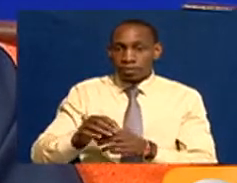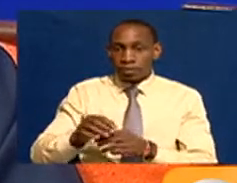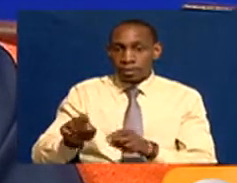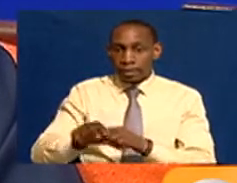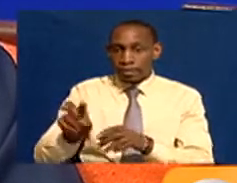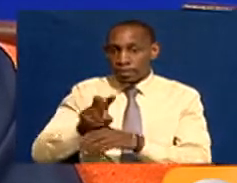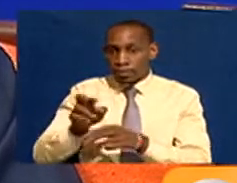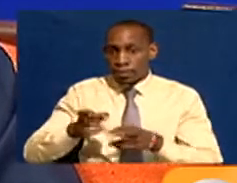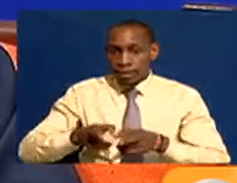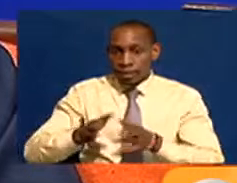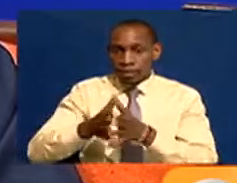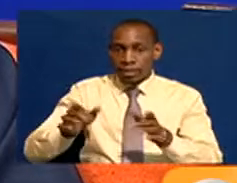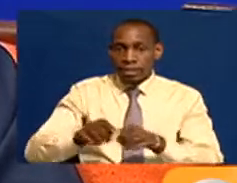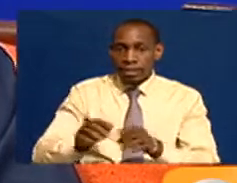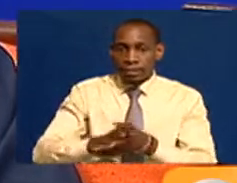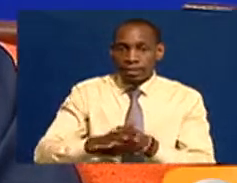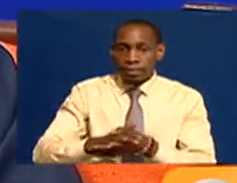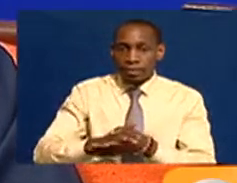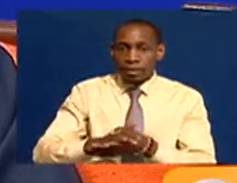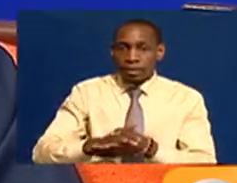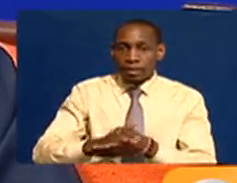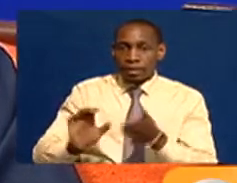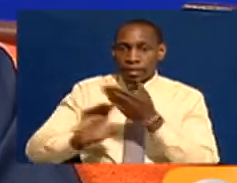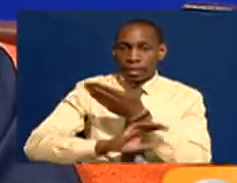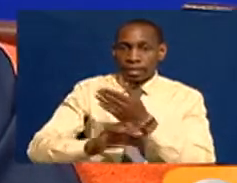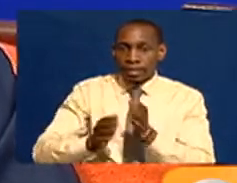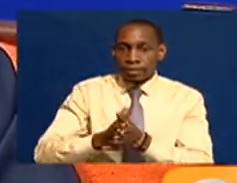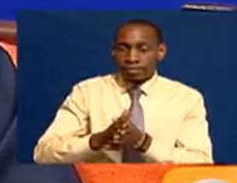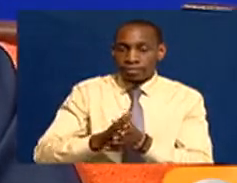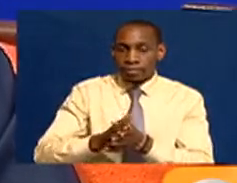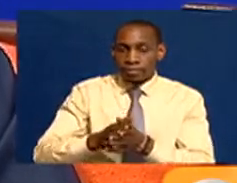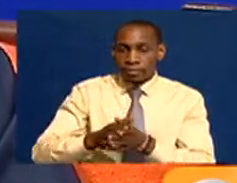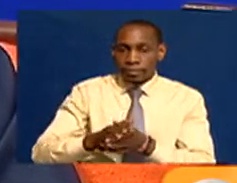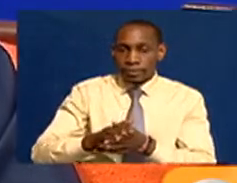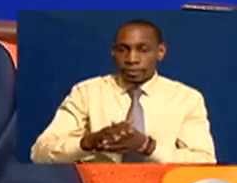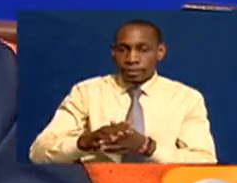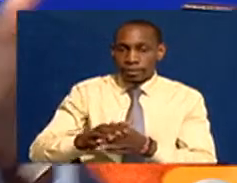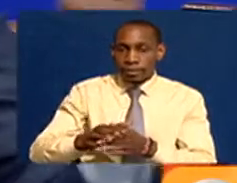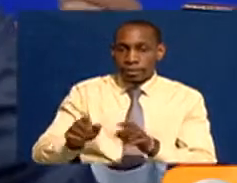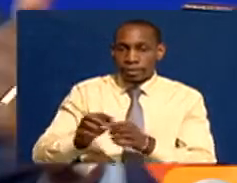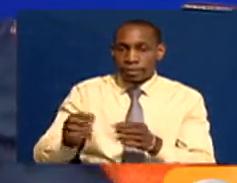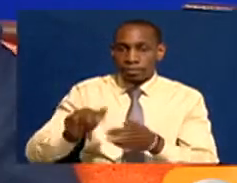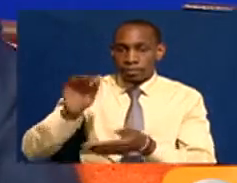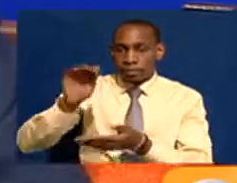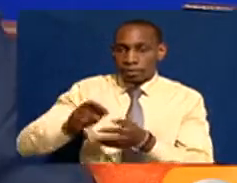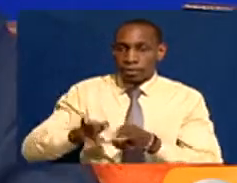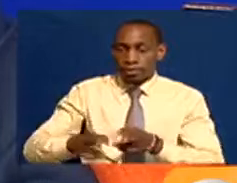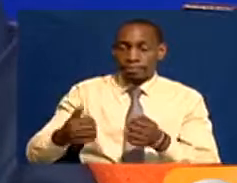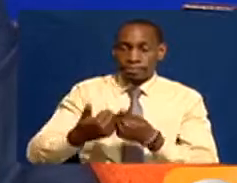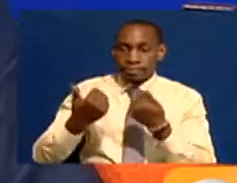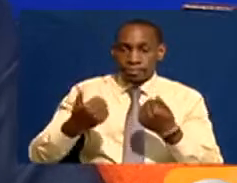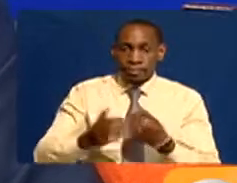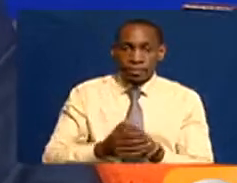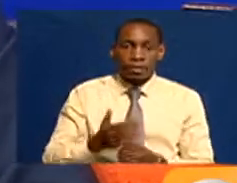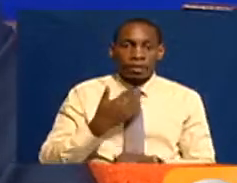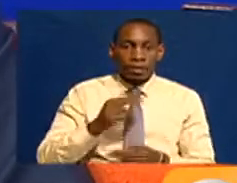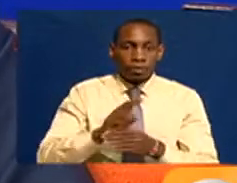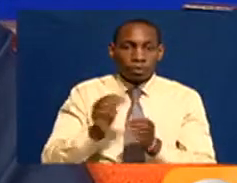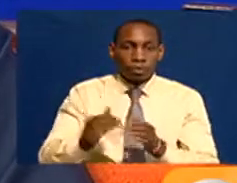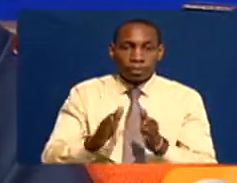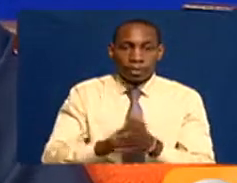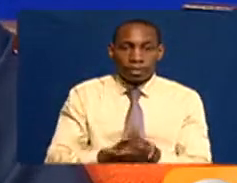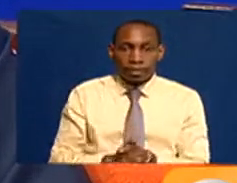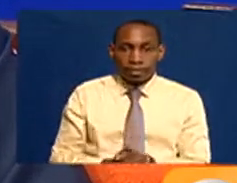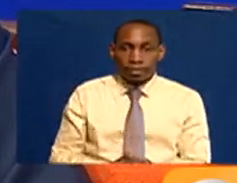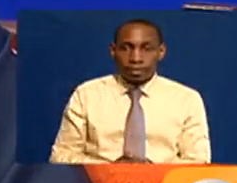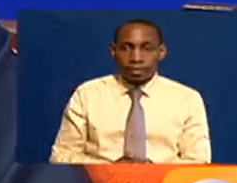we model that across the country. This nation will be wonderful, and will reduce the road carnage. Unfortunately, Jeff, let me use this opportunity to say this. We